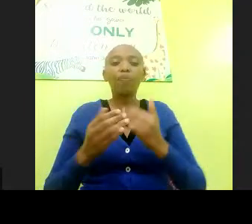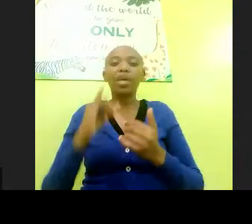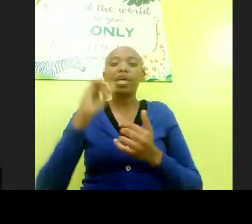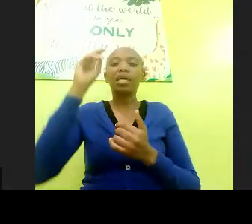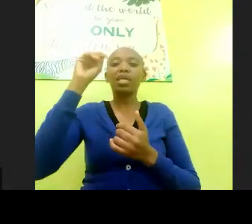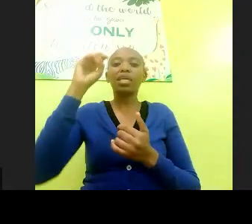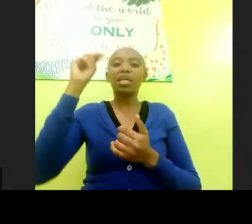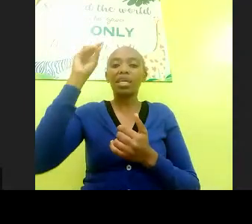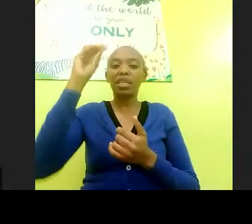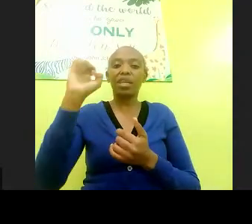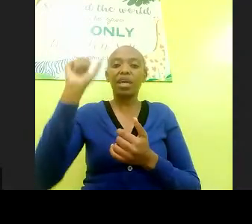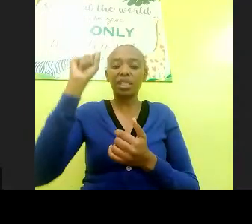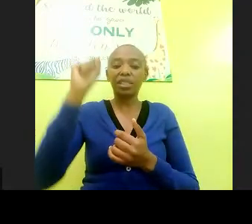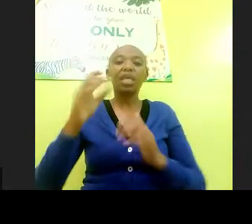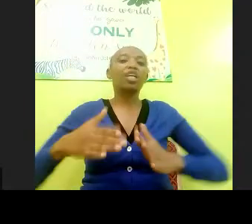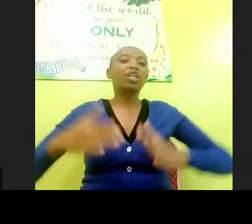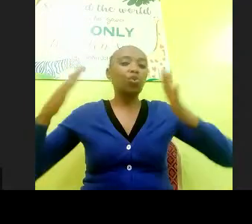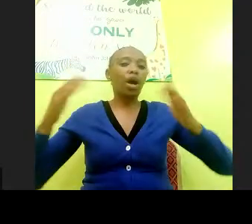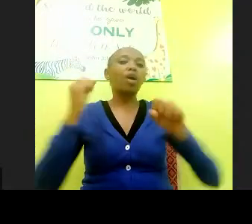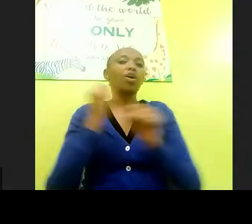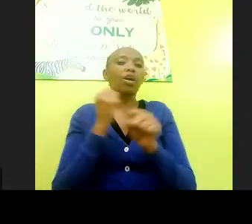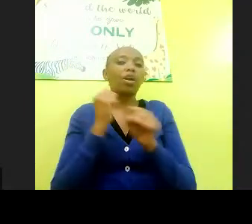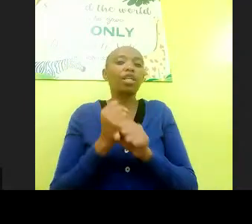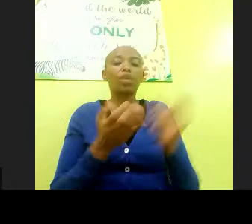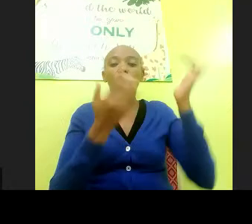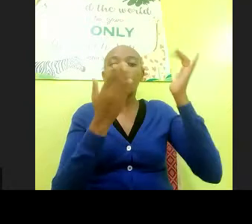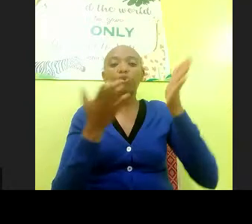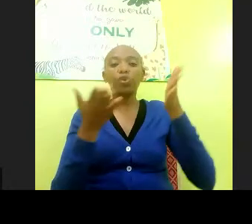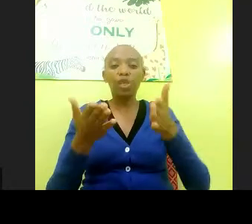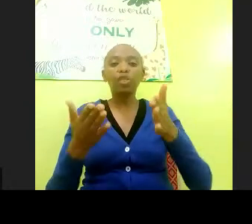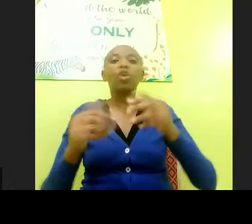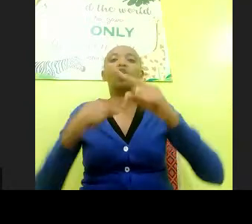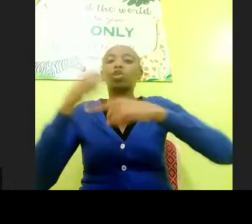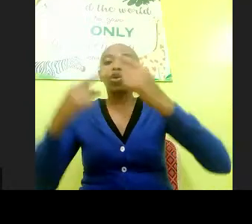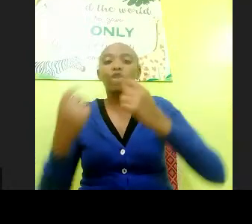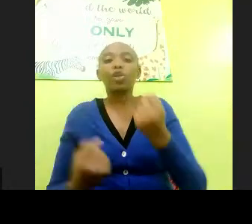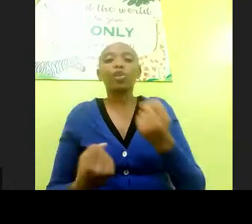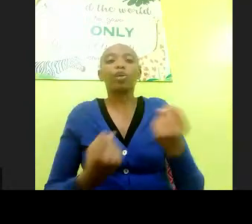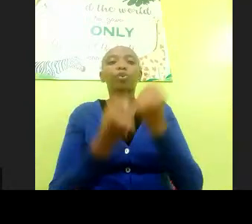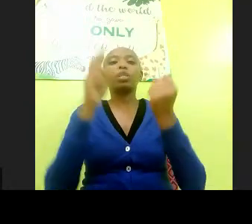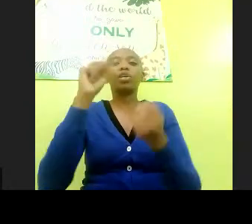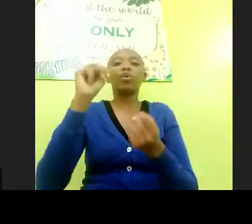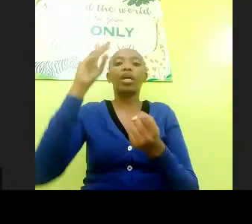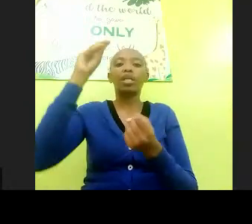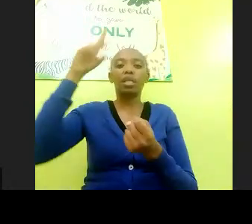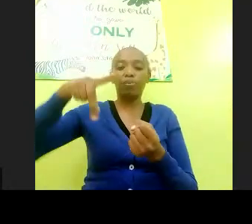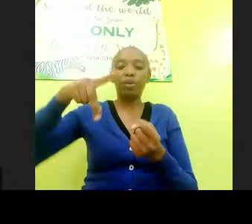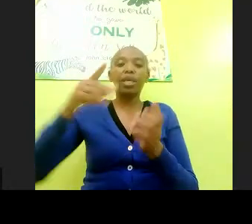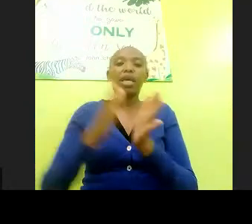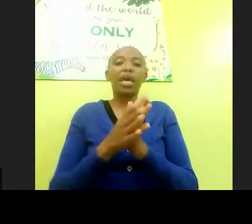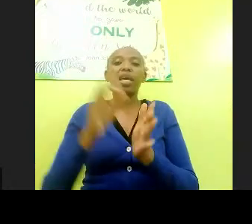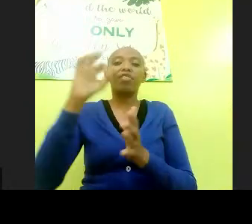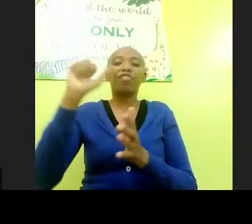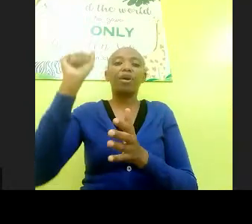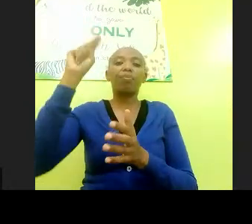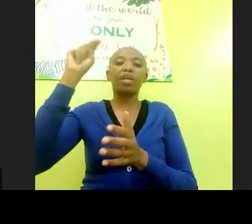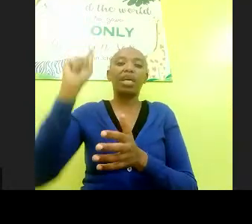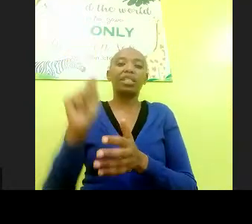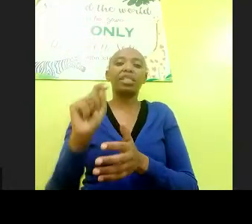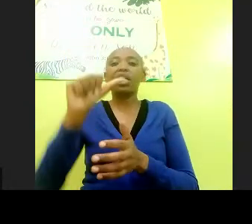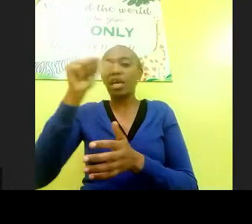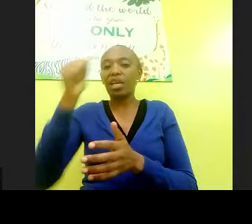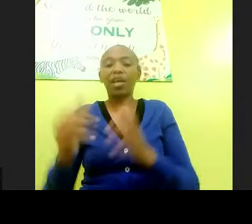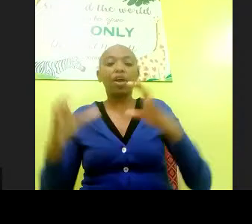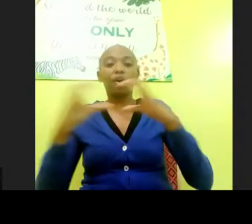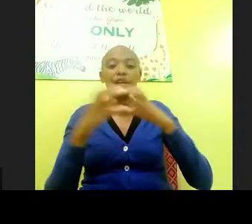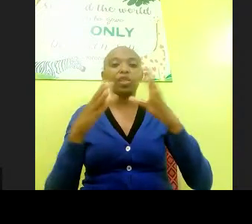work, and we look forward to taking this work forward, supporting UNDP, Femnet, and other organizations that are advancing this